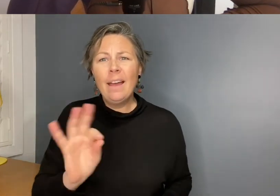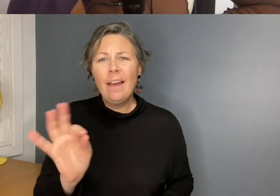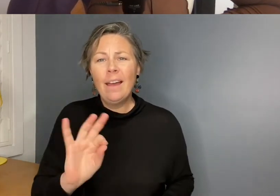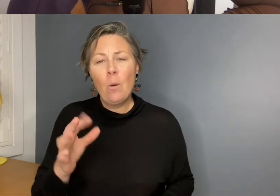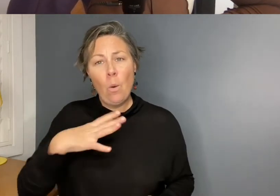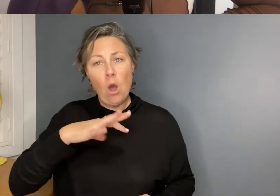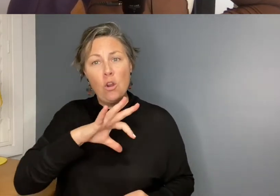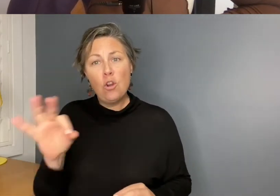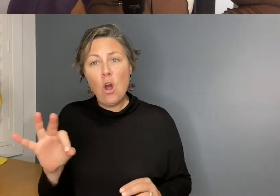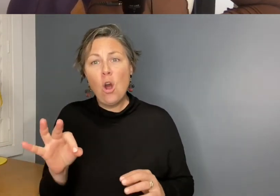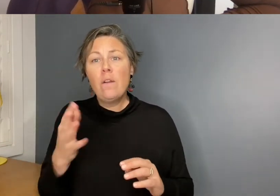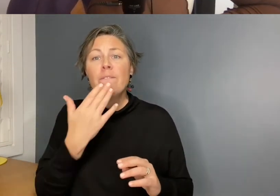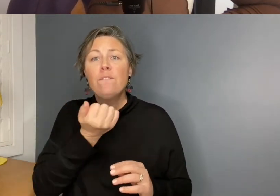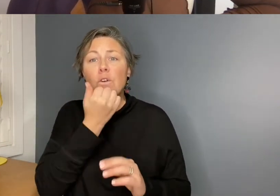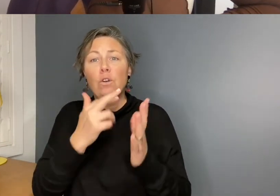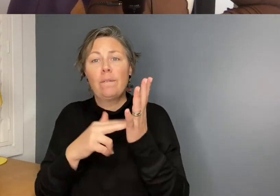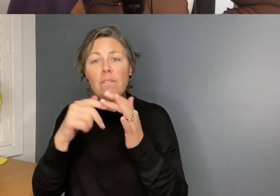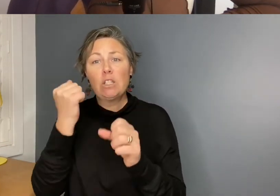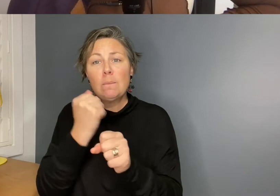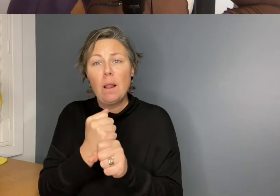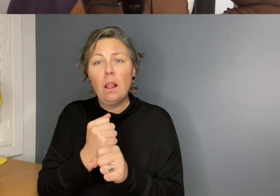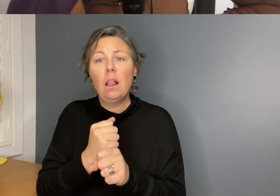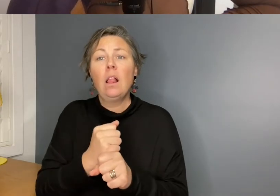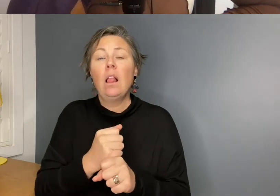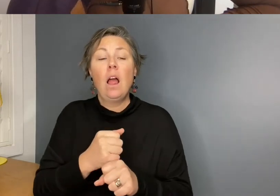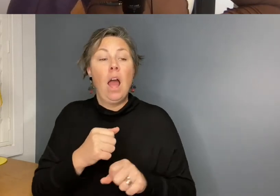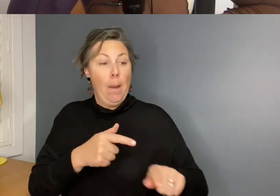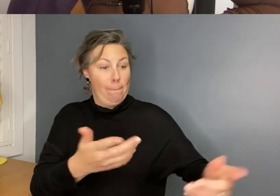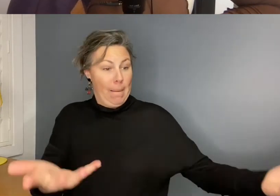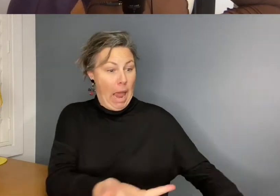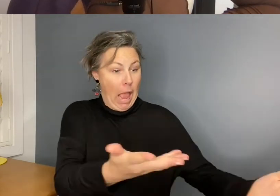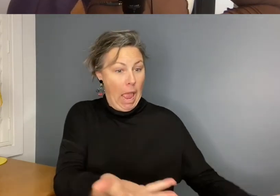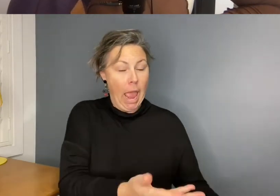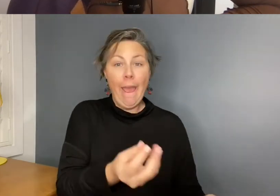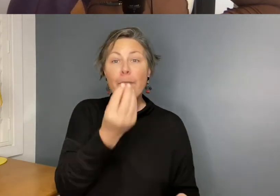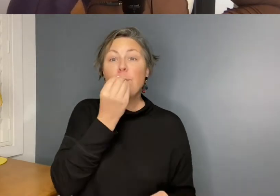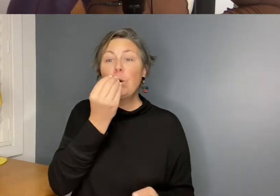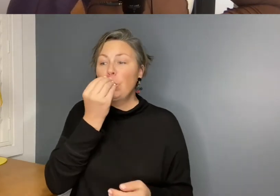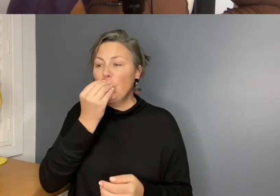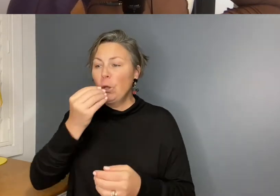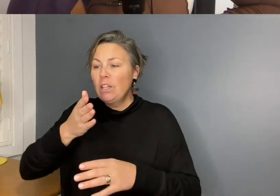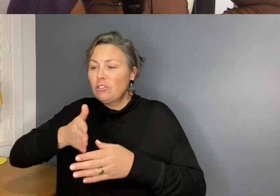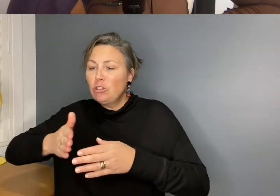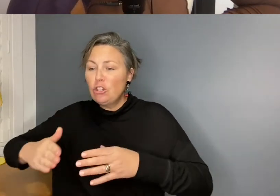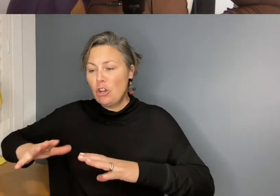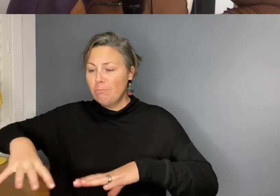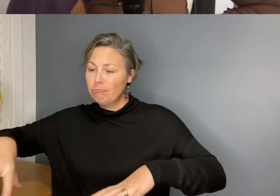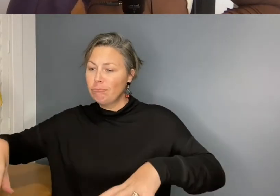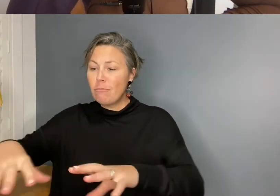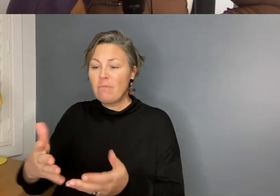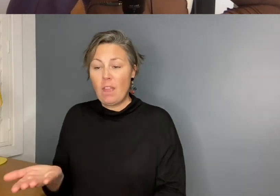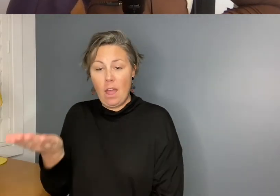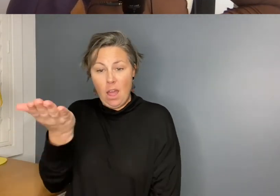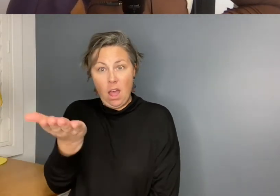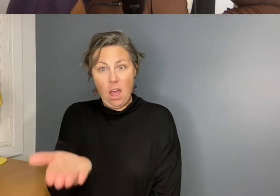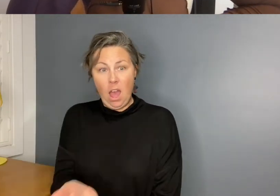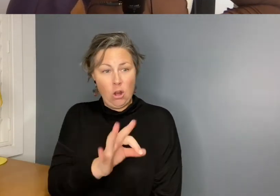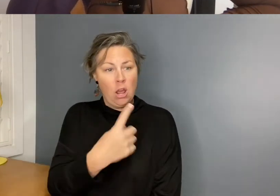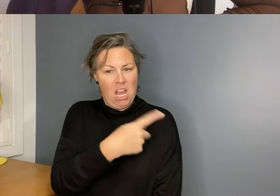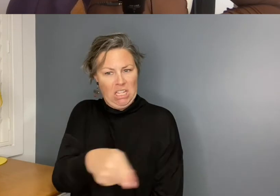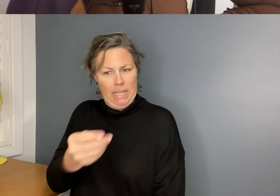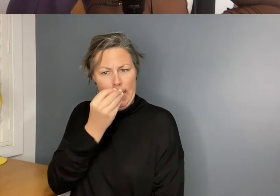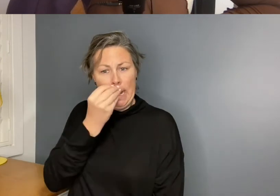10 different cut up fruit and vegetables next to them while they're playing. And those little, those gorgeous chubby little hands will just reach out and take little bits,